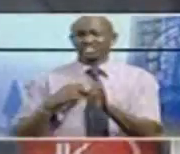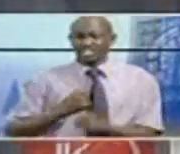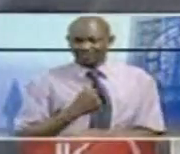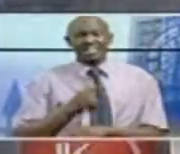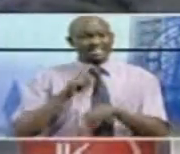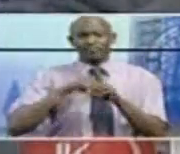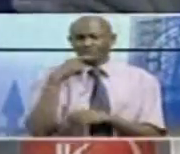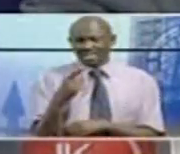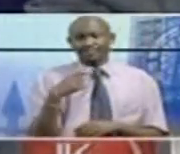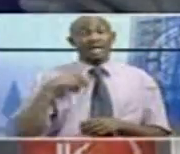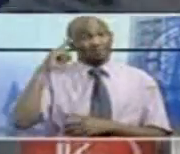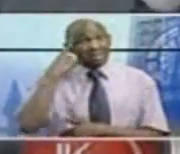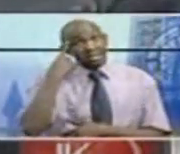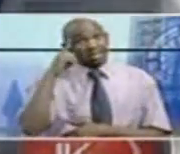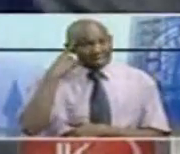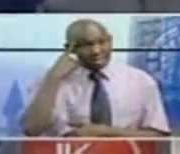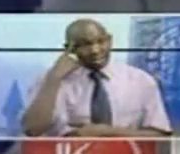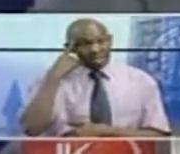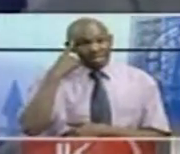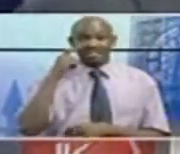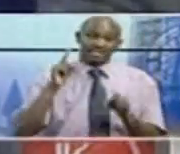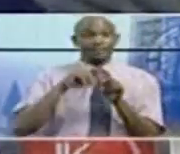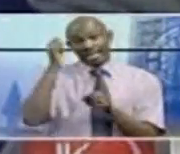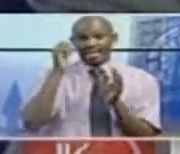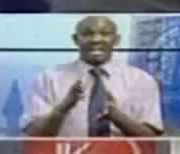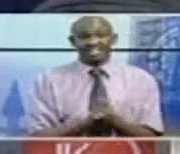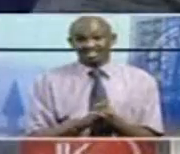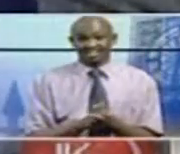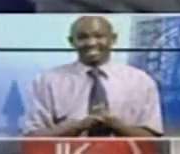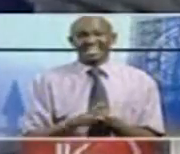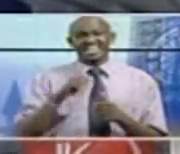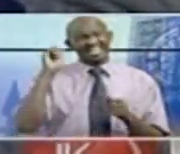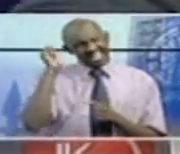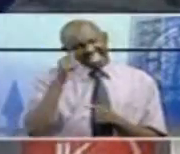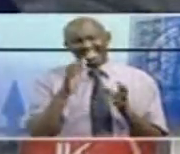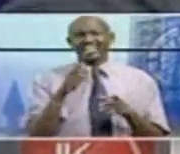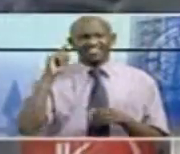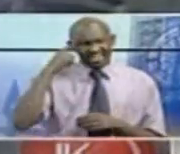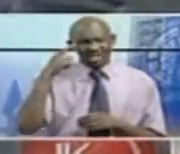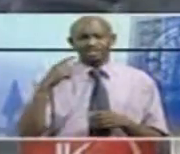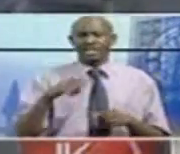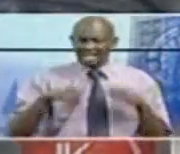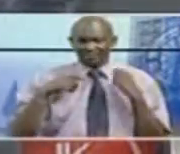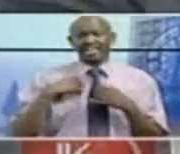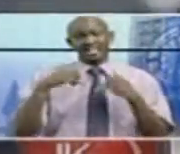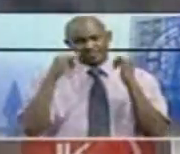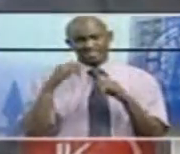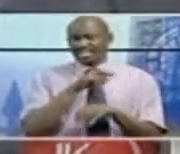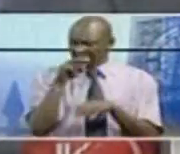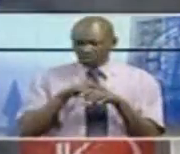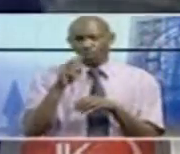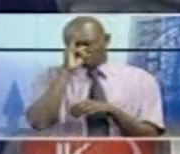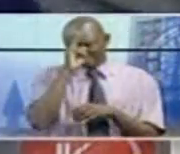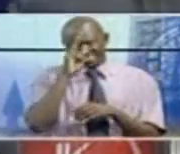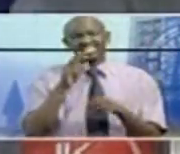you say that your thinking was that a Kenyan will not lead an independent national police